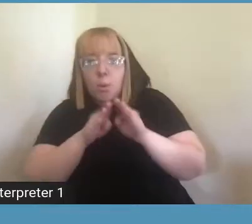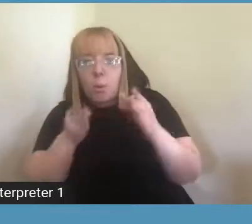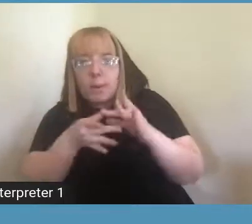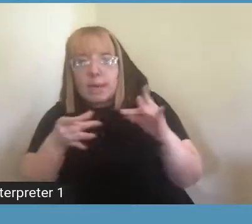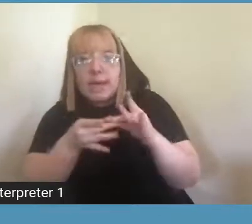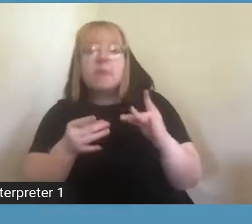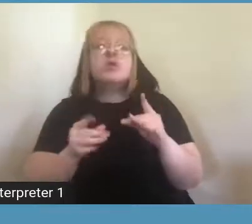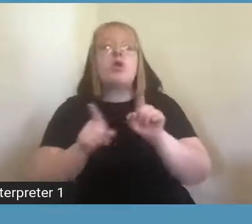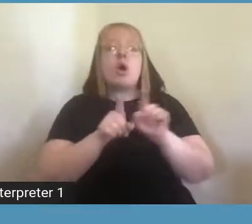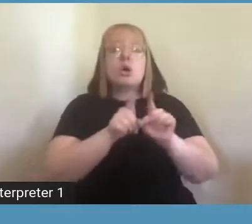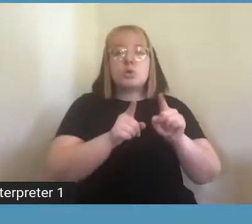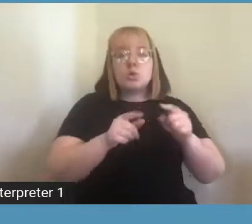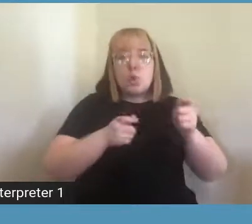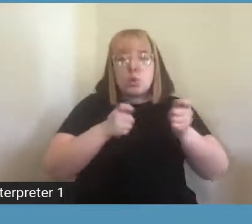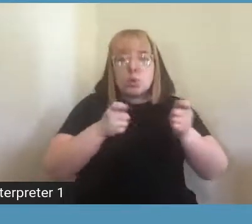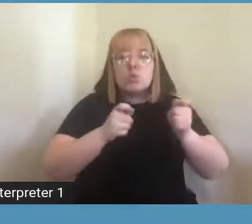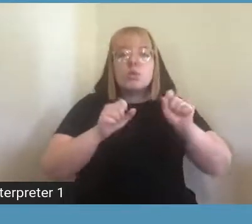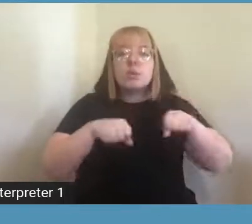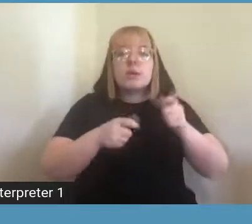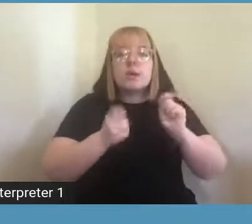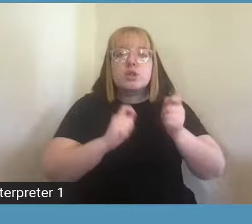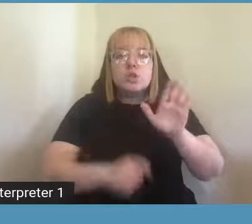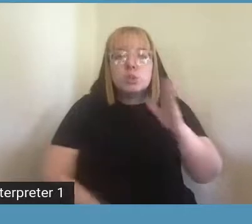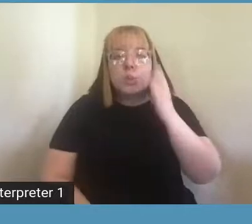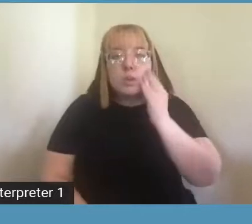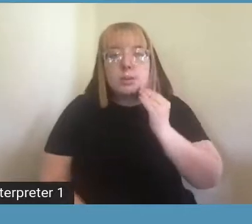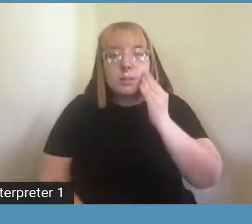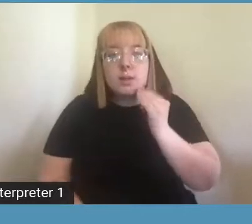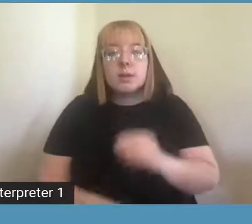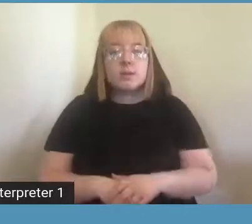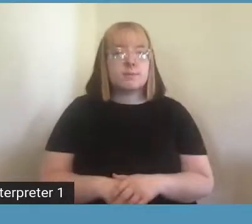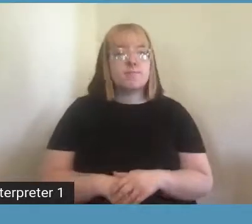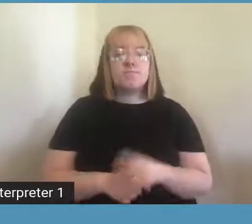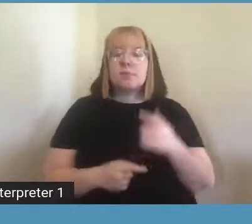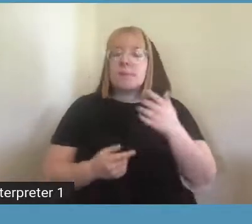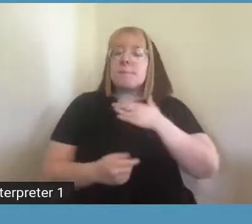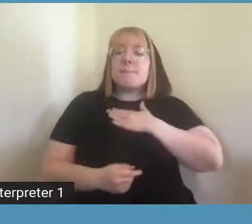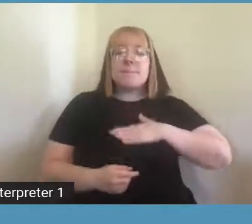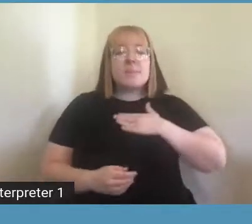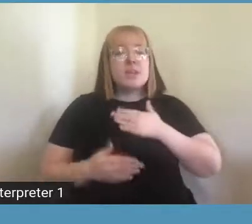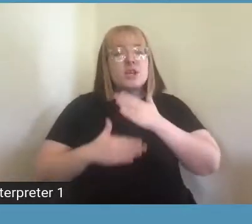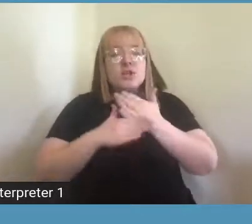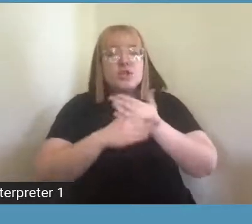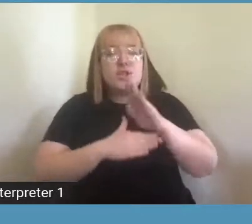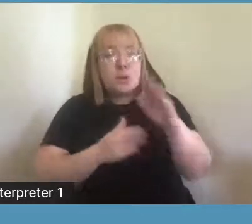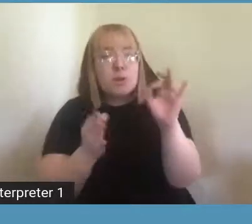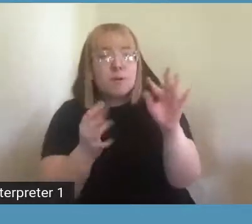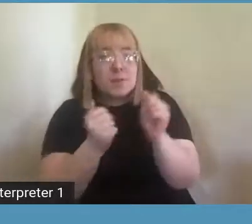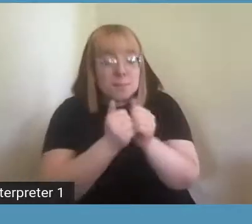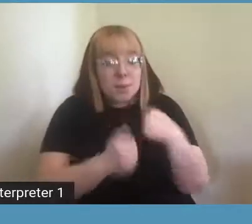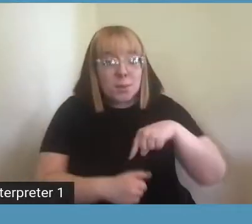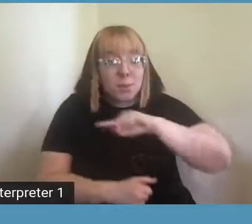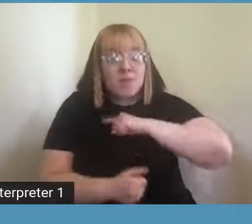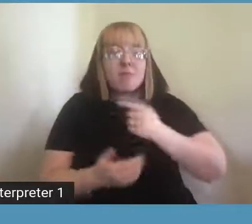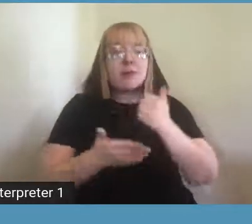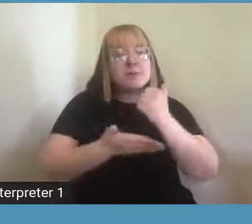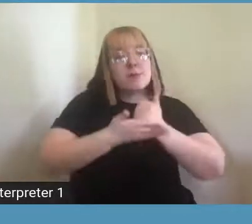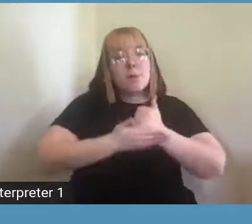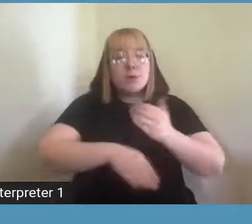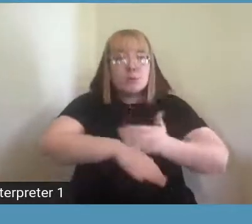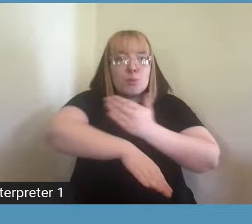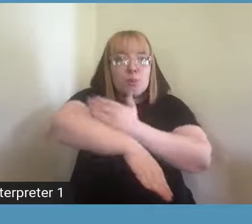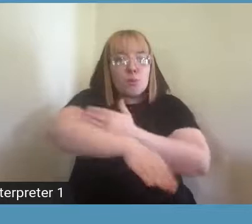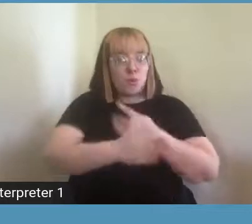to continuously refine our programs is to listen to our attendees, and we ask that you share your candid feedback with us. Following